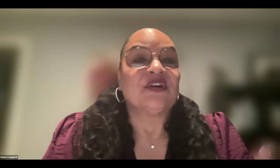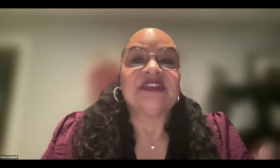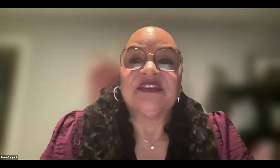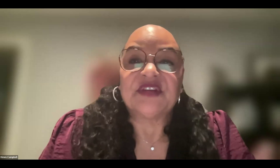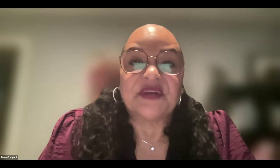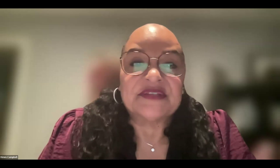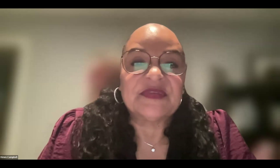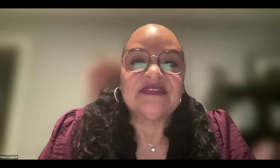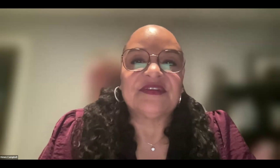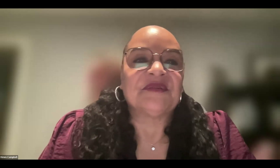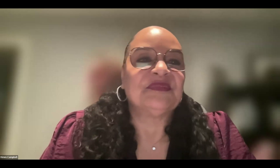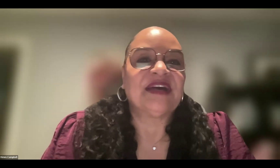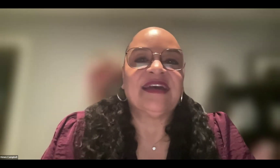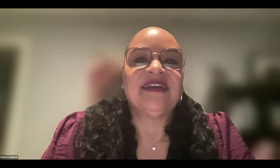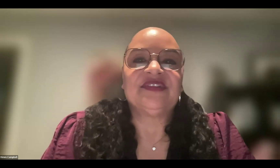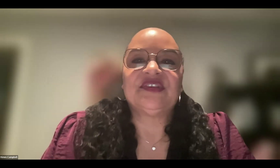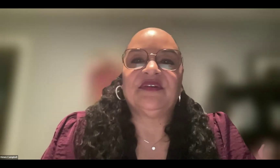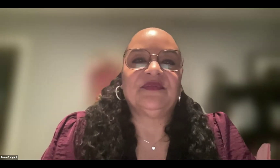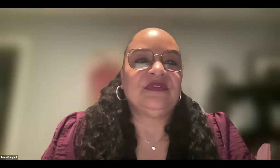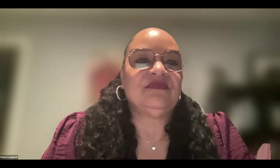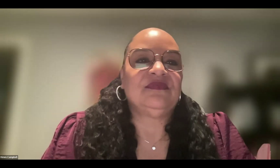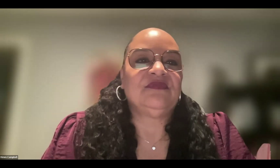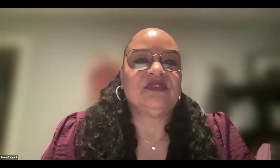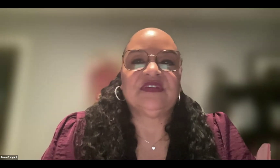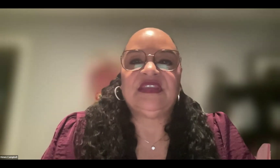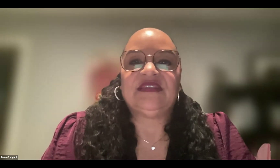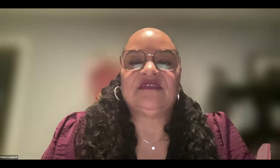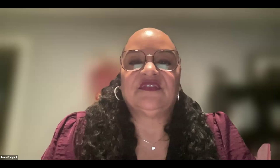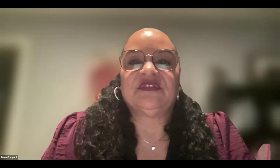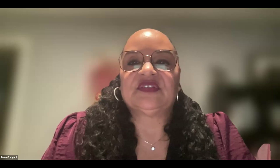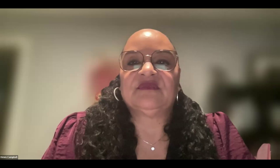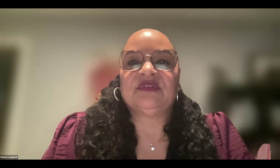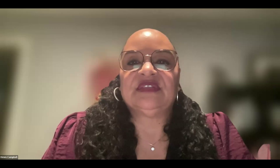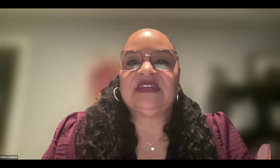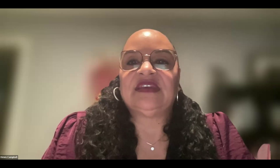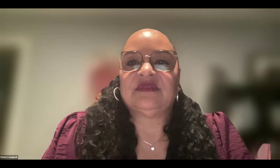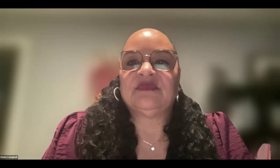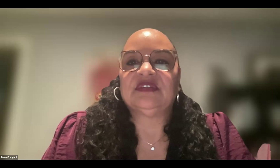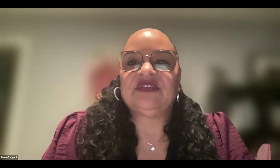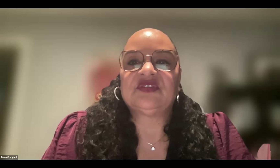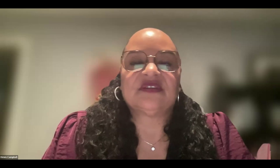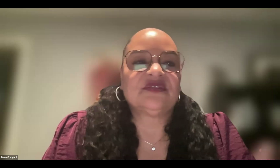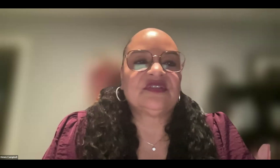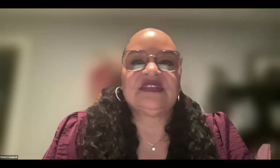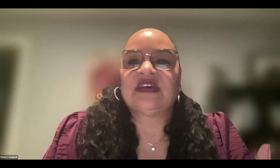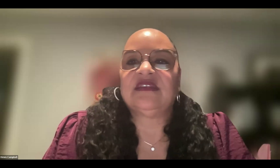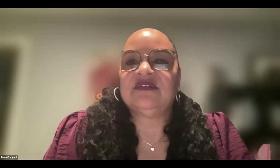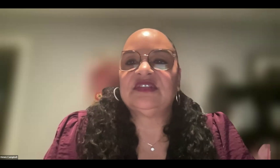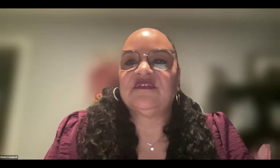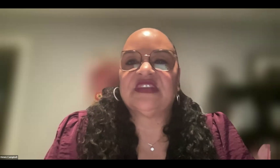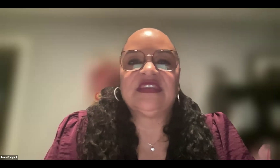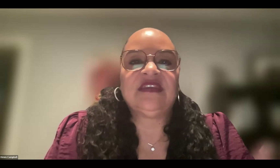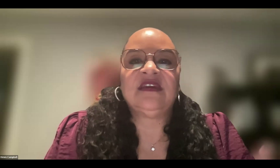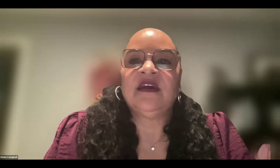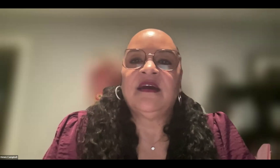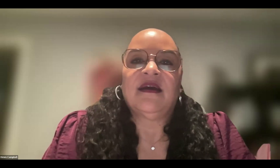we'll call it encouragement to comply. So we really need to focus on building accountability structures and tie those